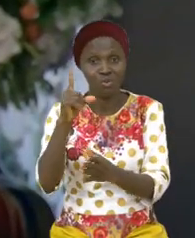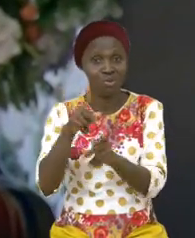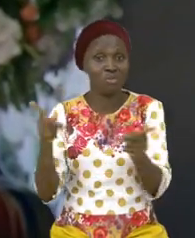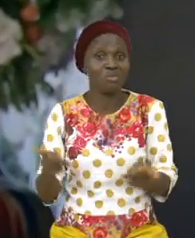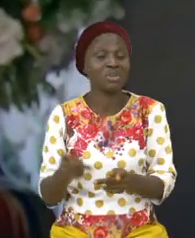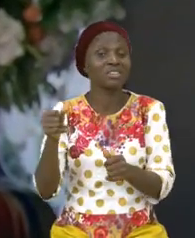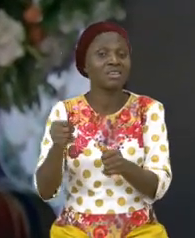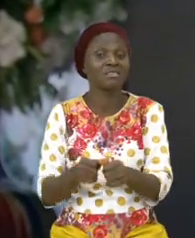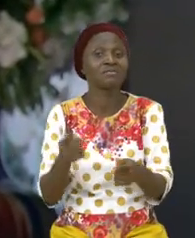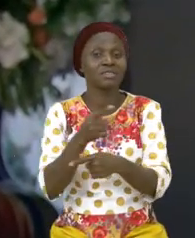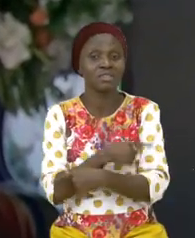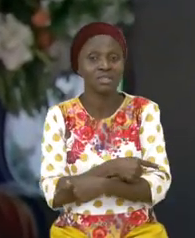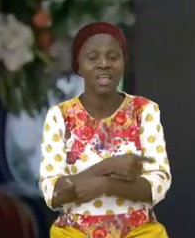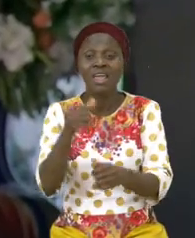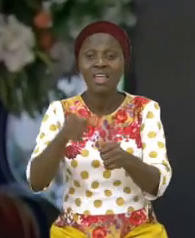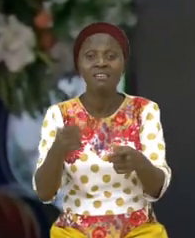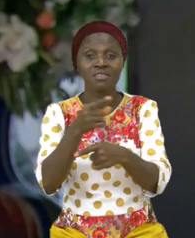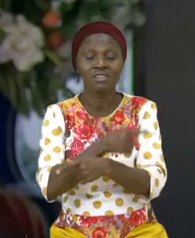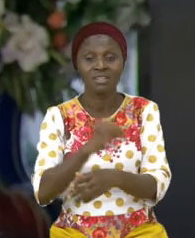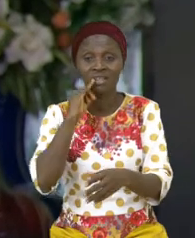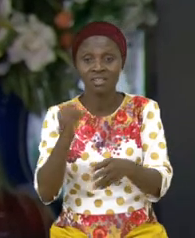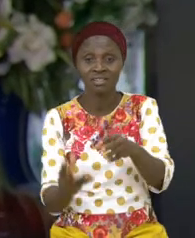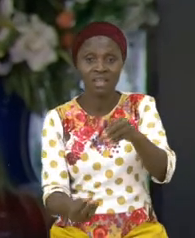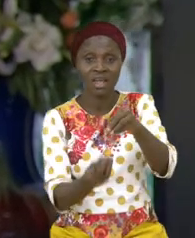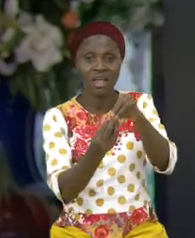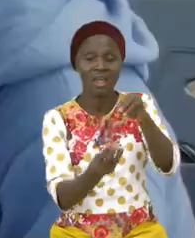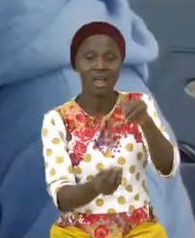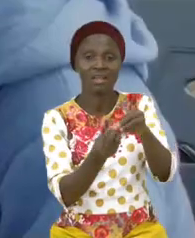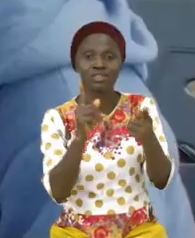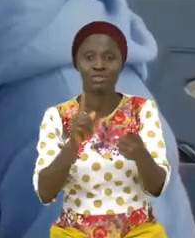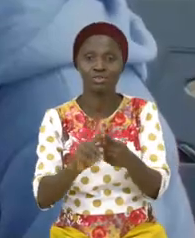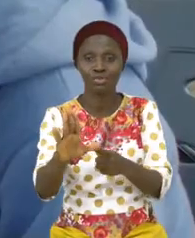Every day is adding to your progress.